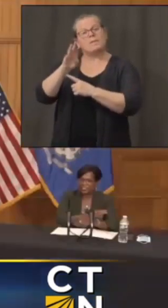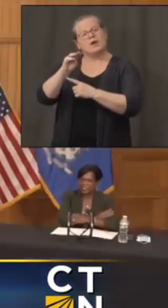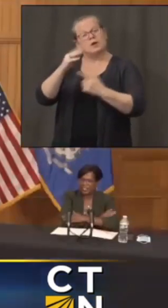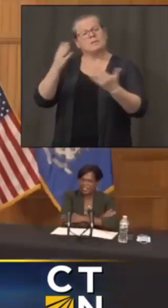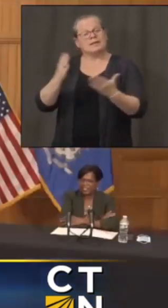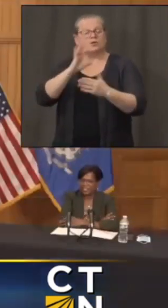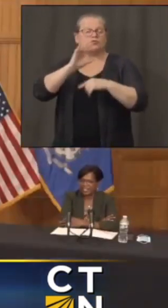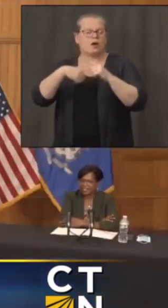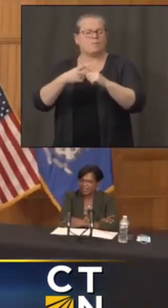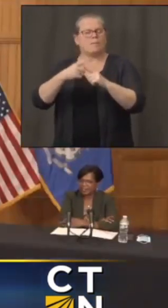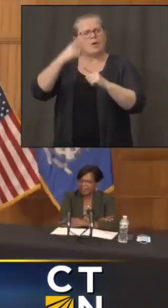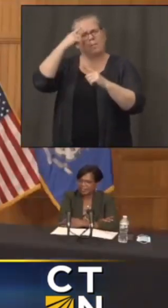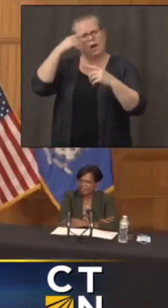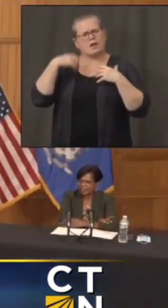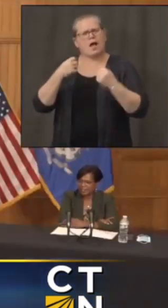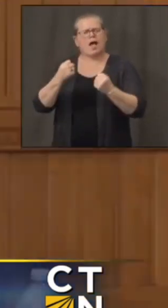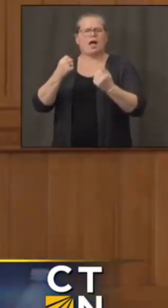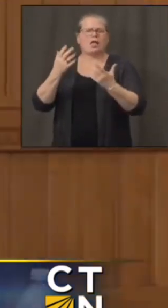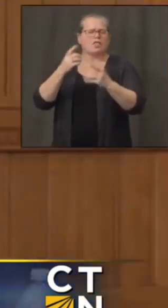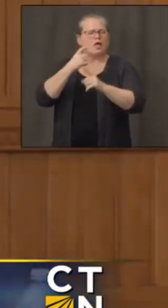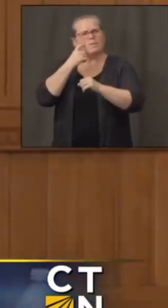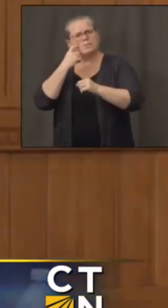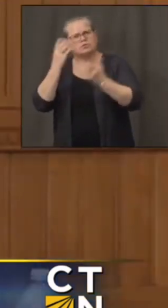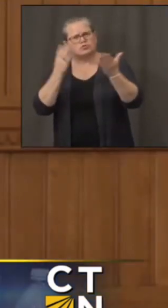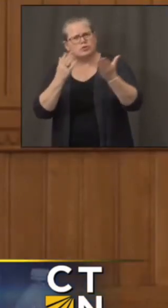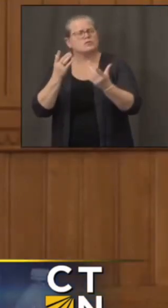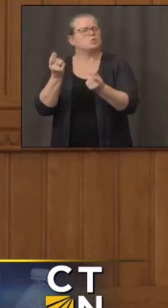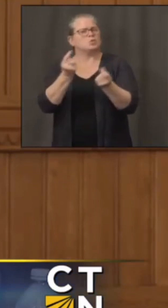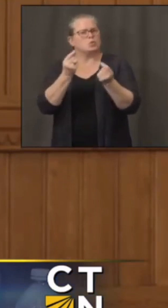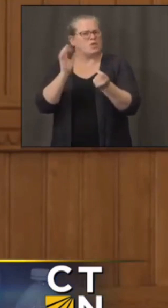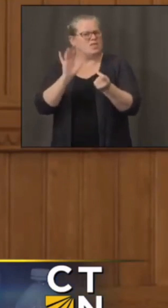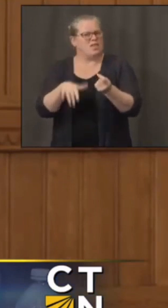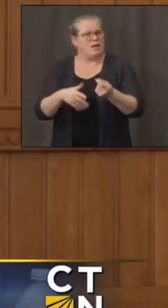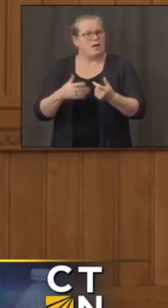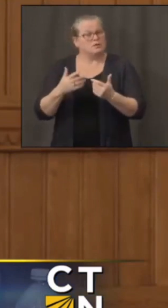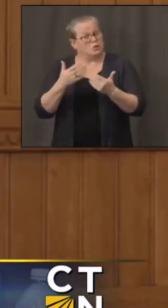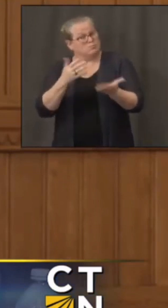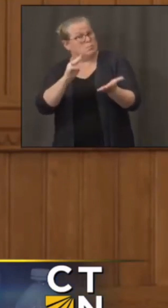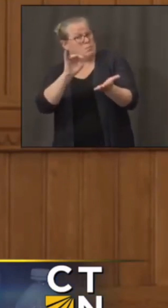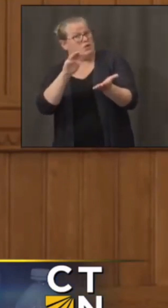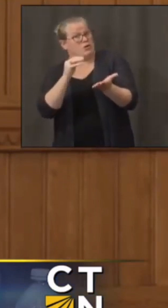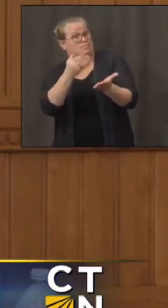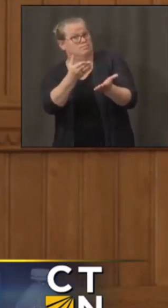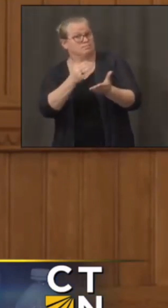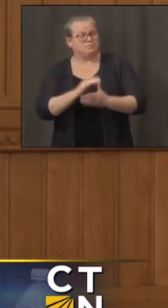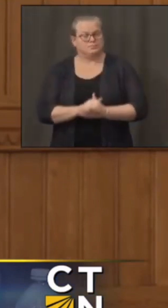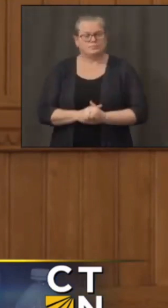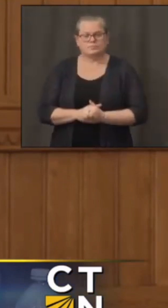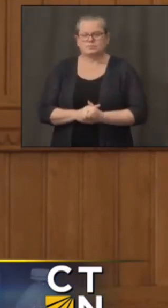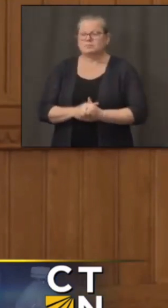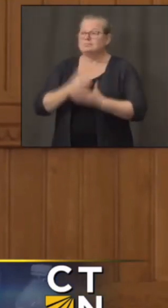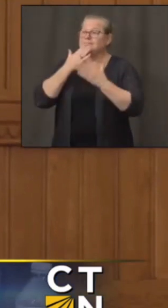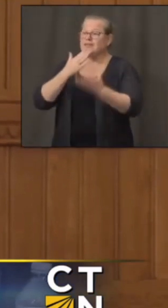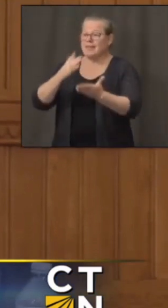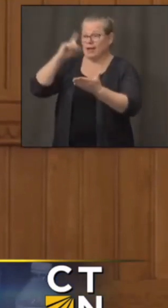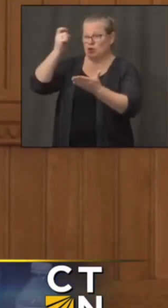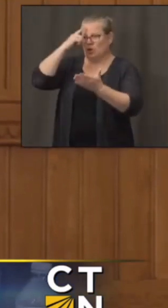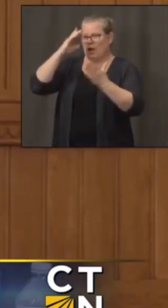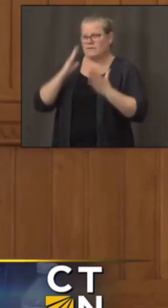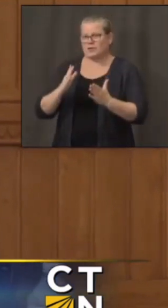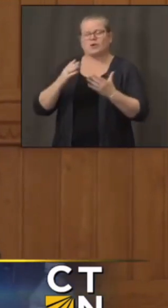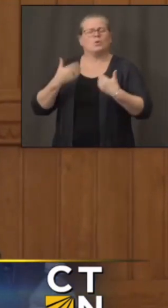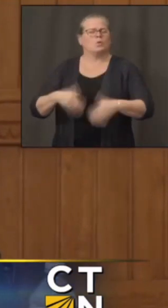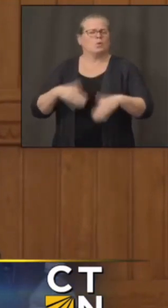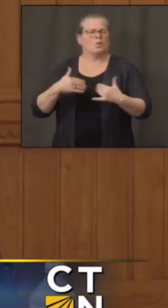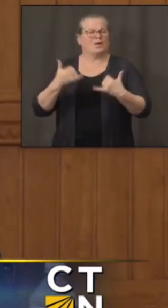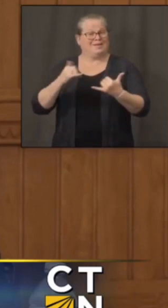thank you, Governor. Yeah, so, certainly one thing I'm hearing is that, we all know that this is such a stressful and difficult and